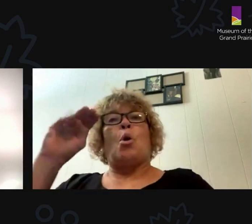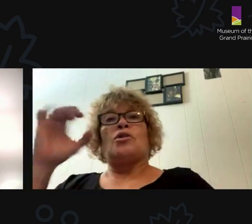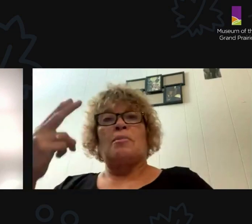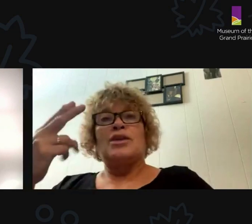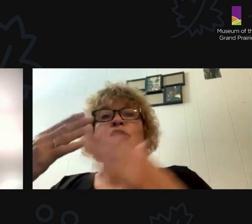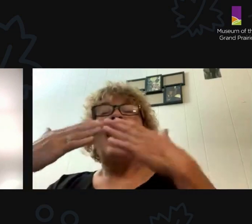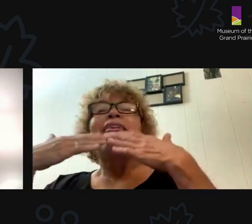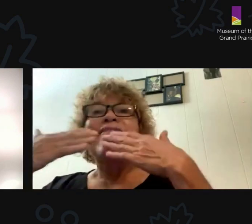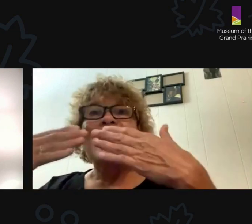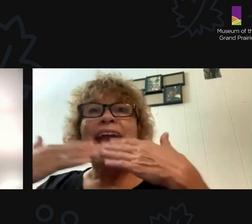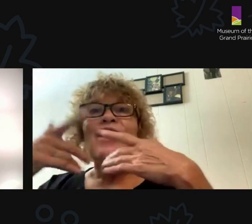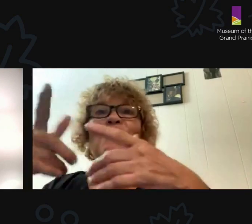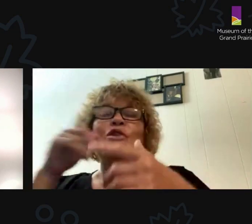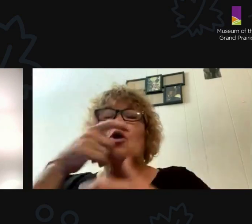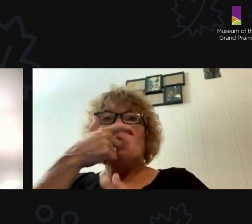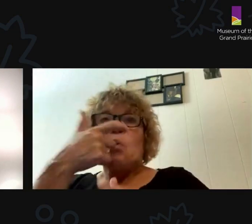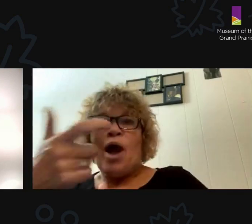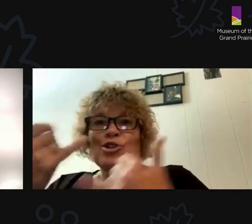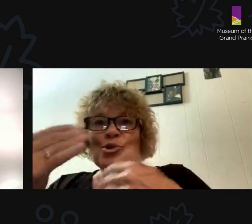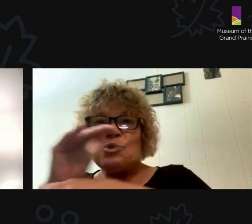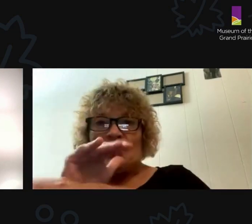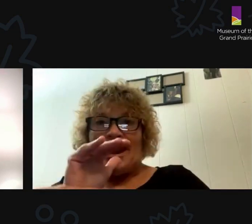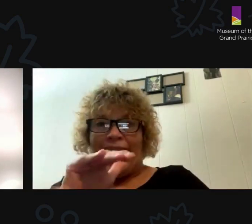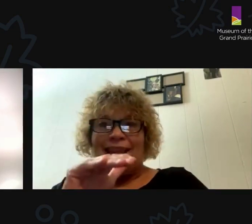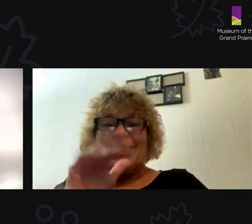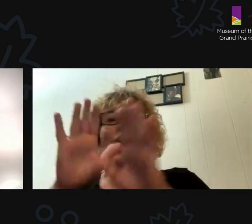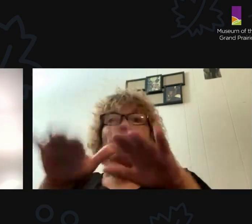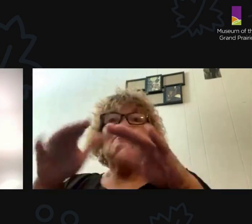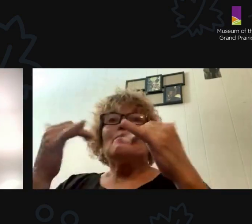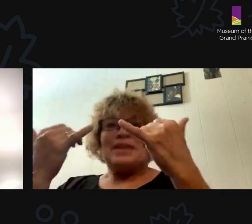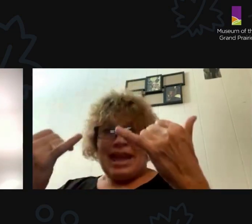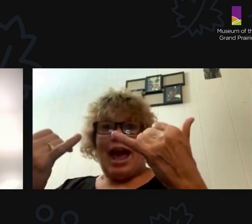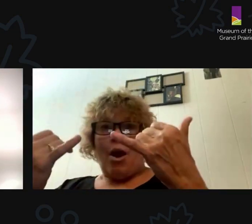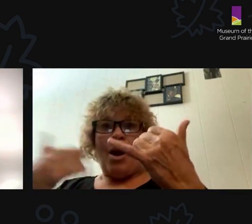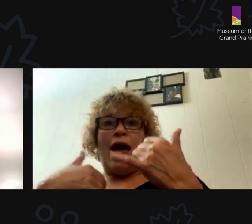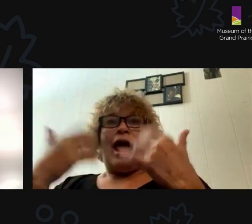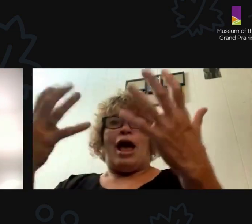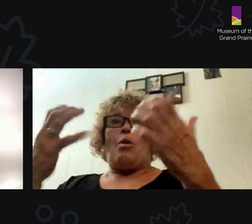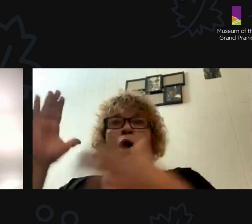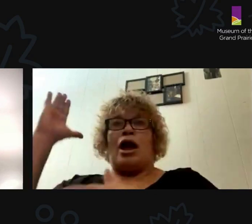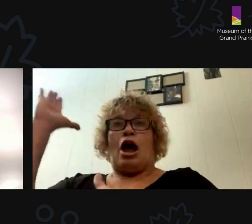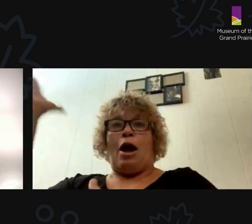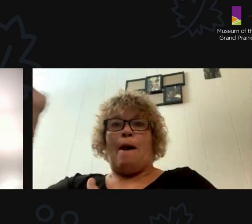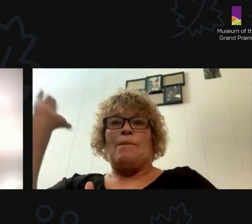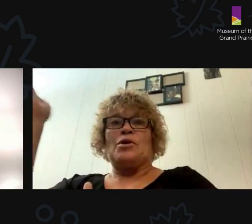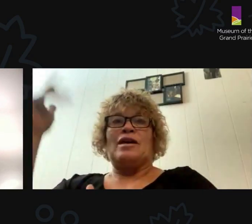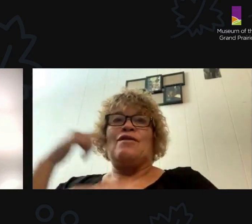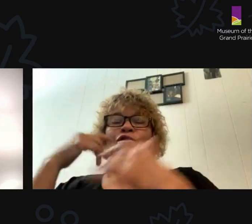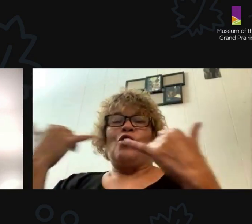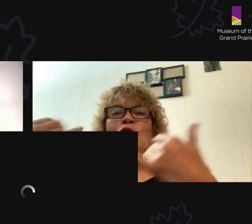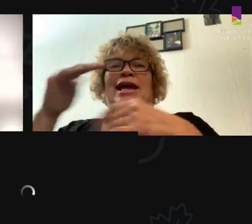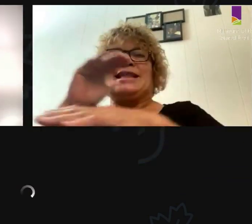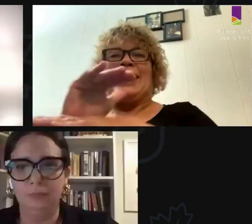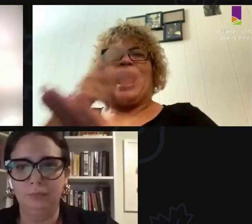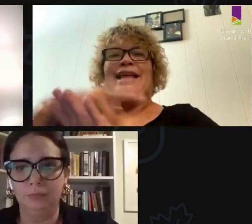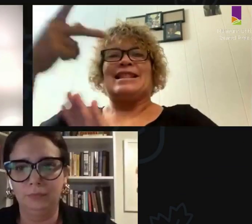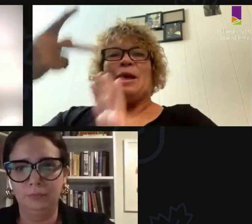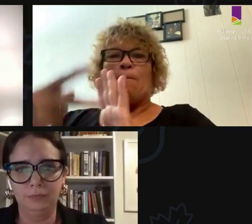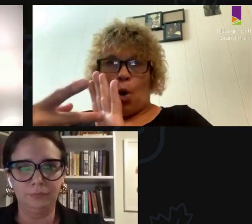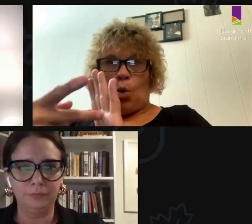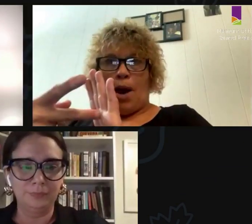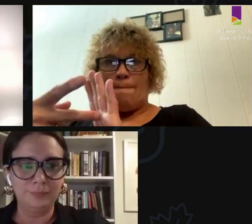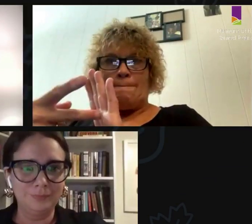for tuning in tonight. And now I do want to bring on our presenter for tonight's program.